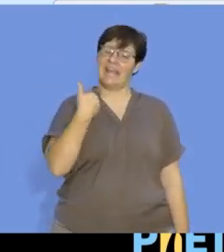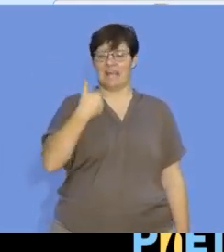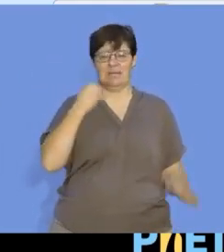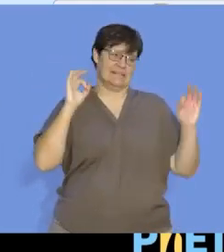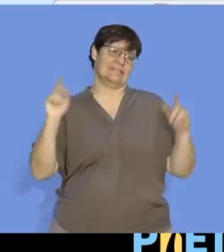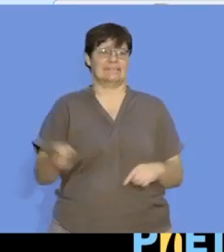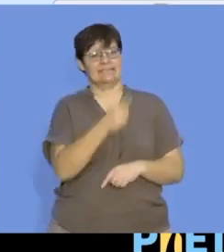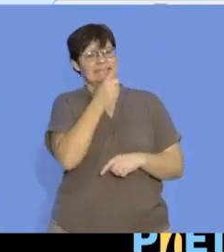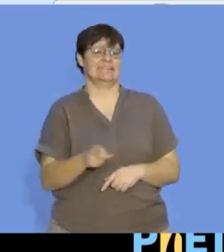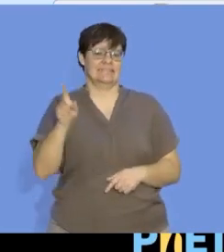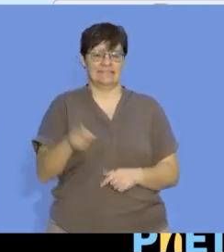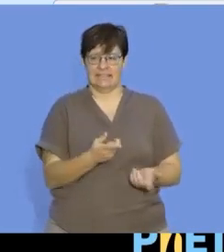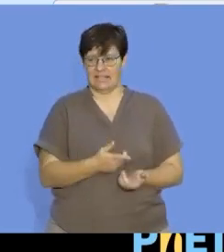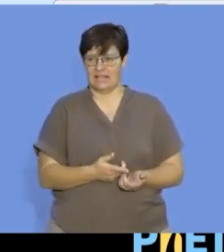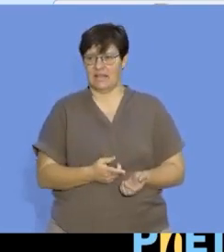put this over here.